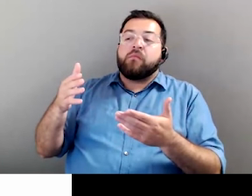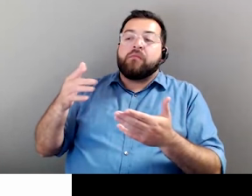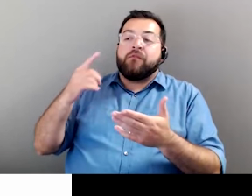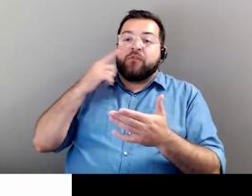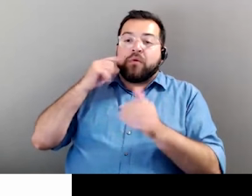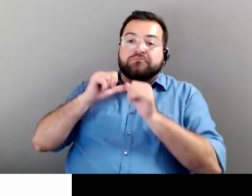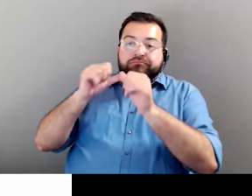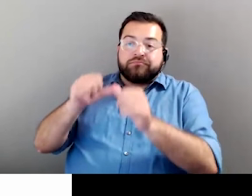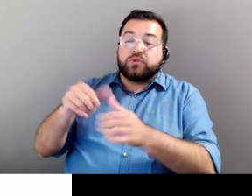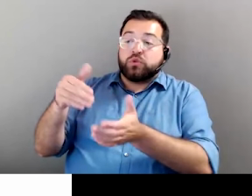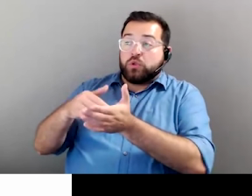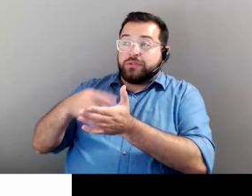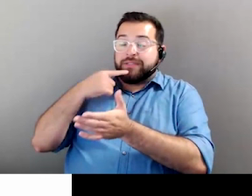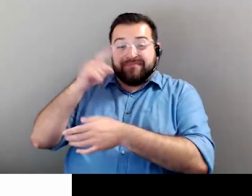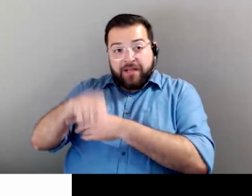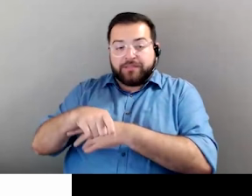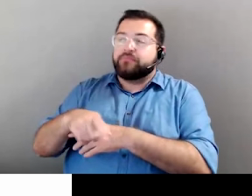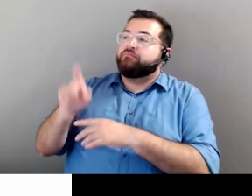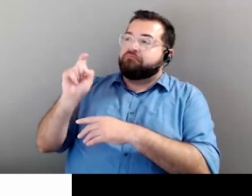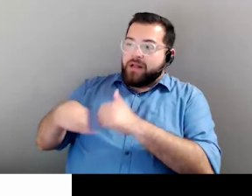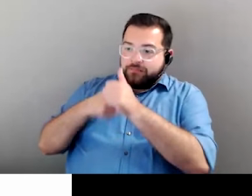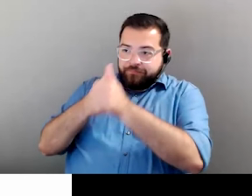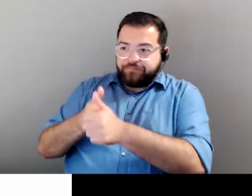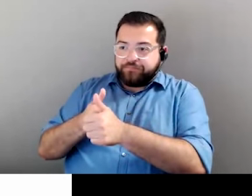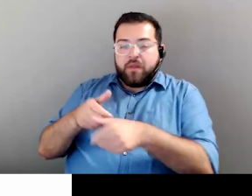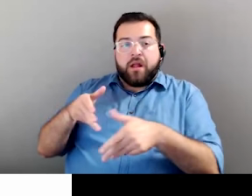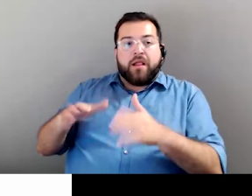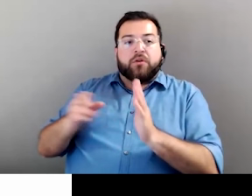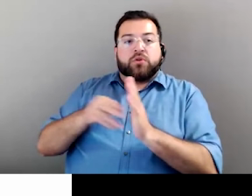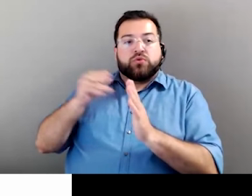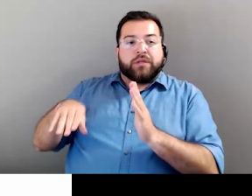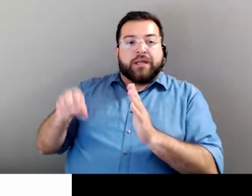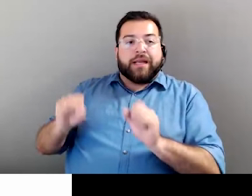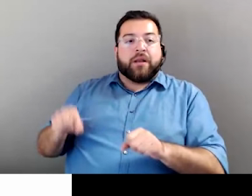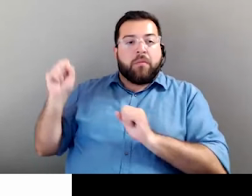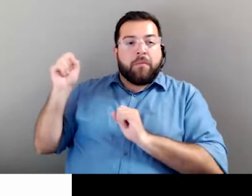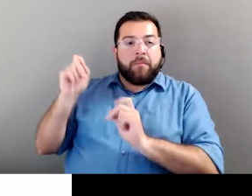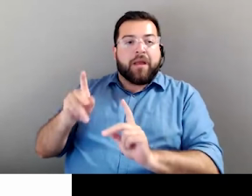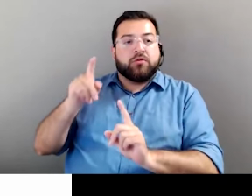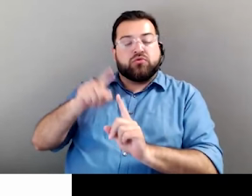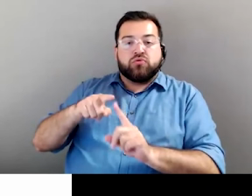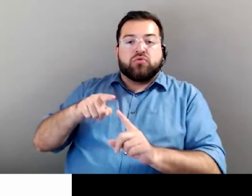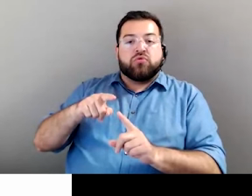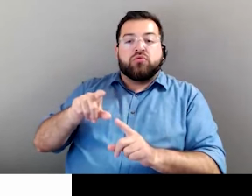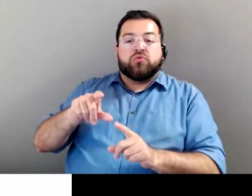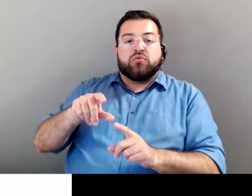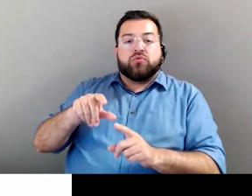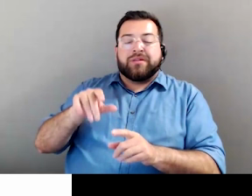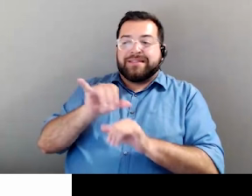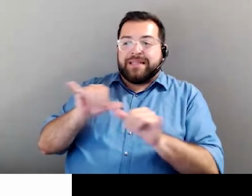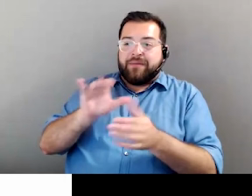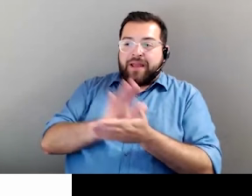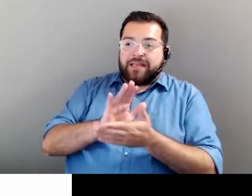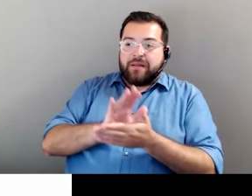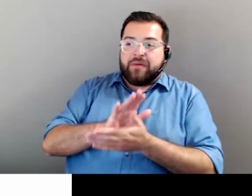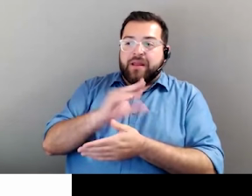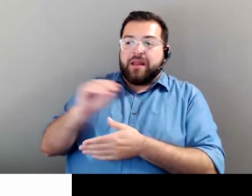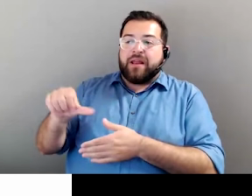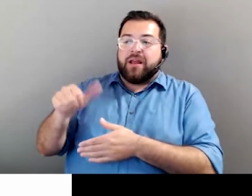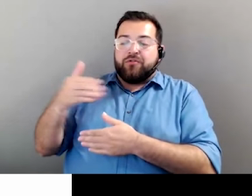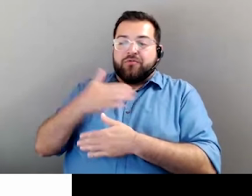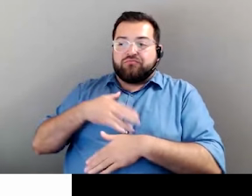necessary. They can allow the student to return to the same academic and extracurricular status as before they